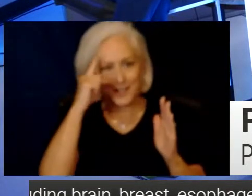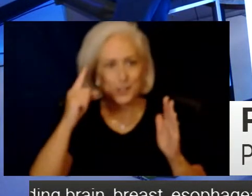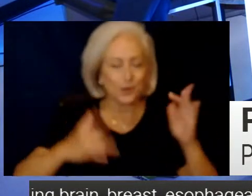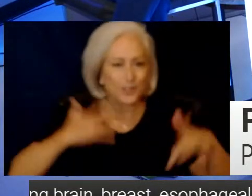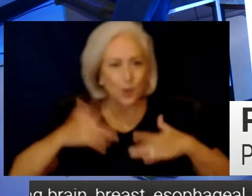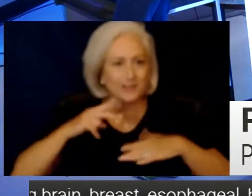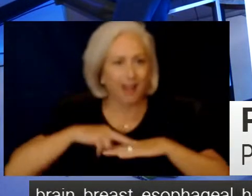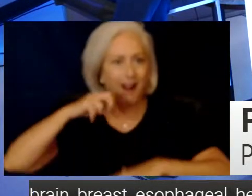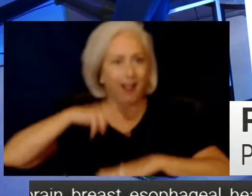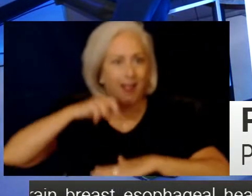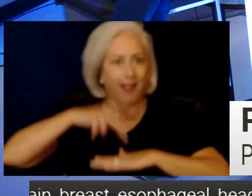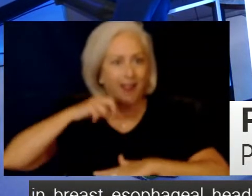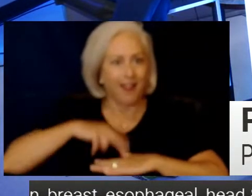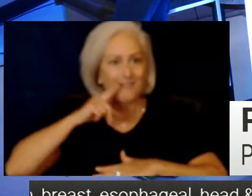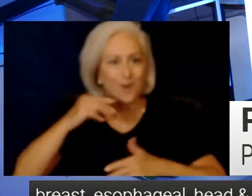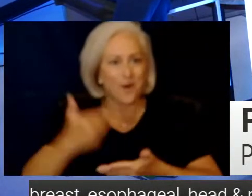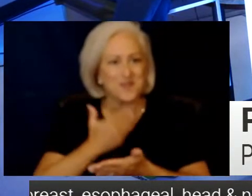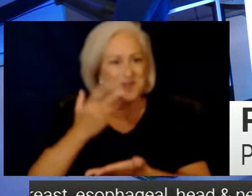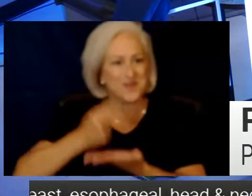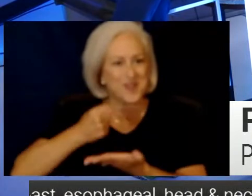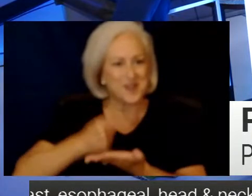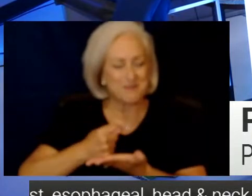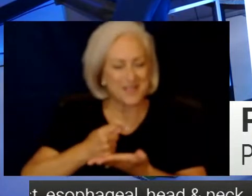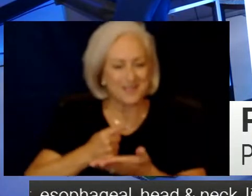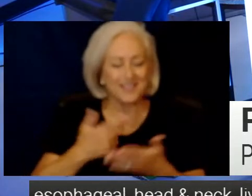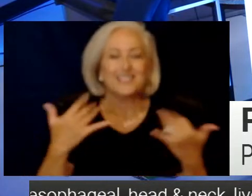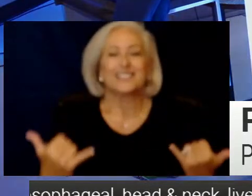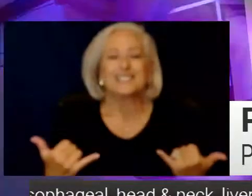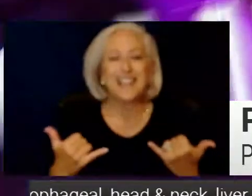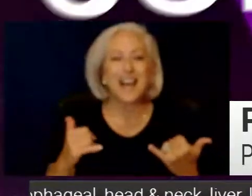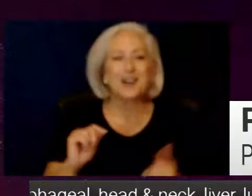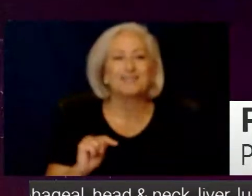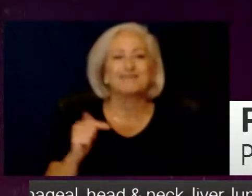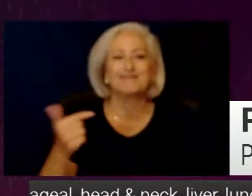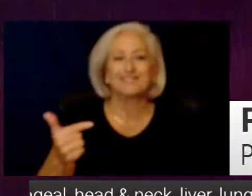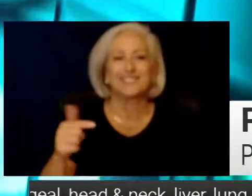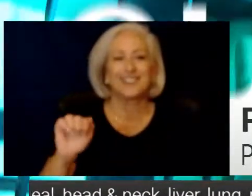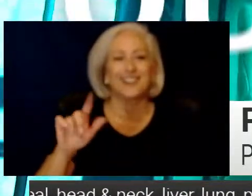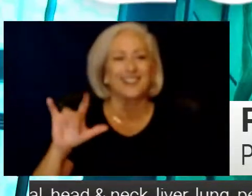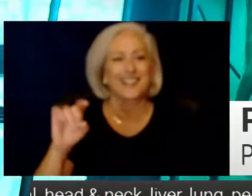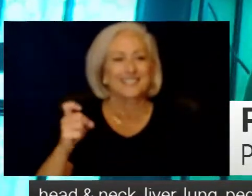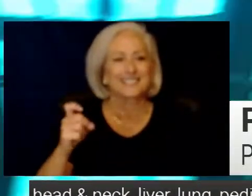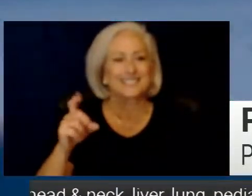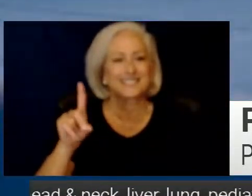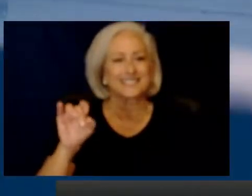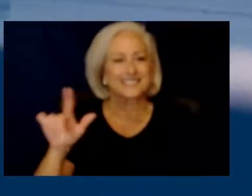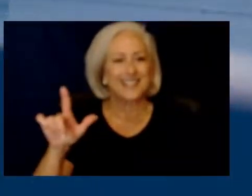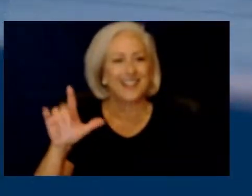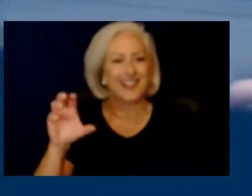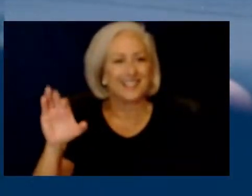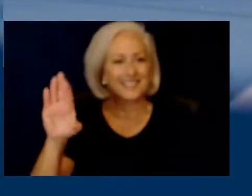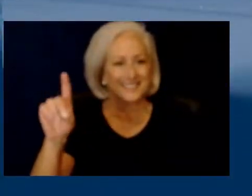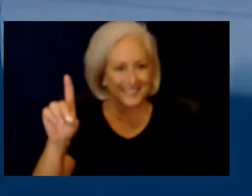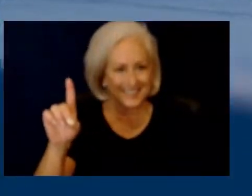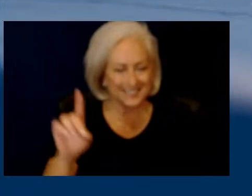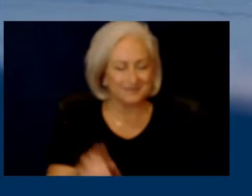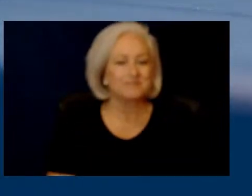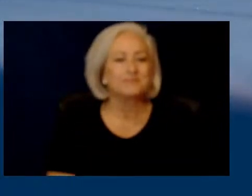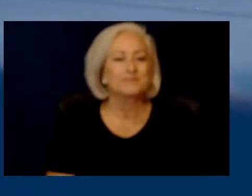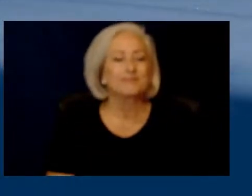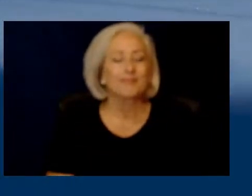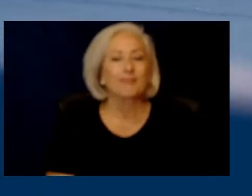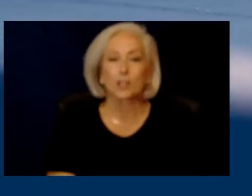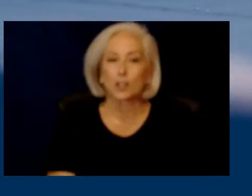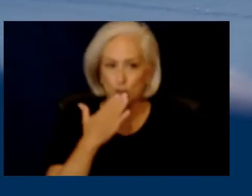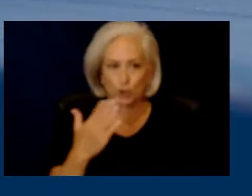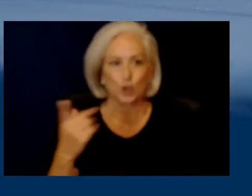our viewers. For that, we head to Studio B and Alexis Del Cid. Good morning, Alexis. Good morning. We have some really good questions coming